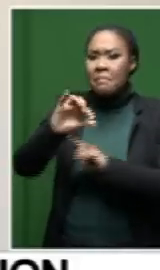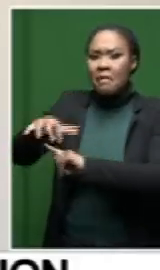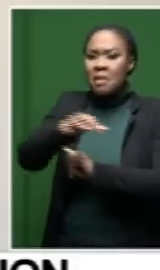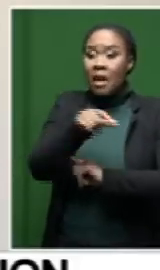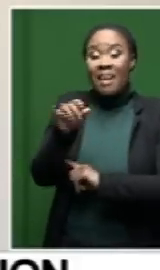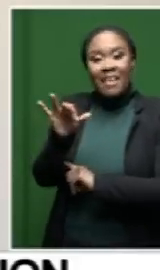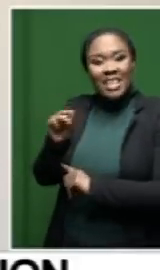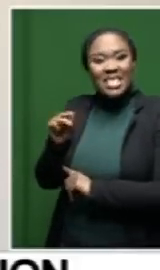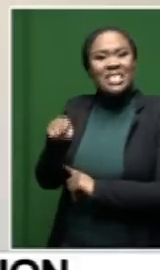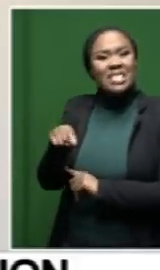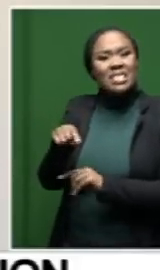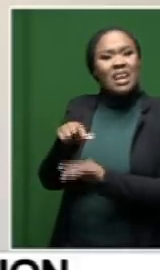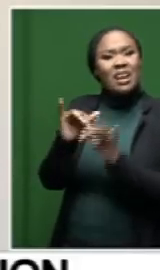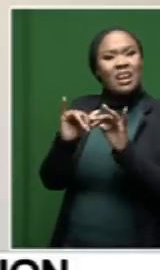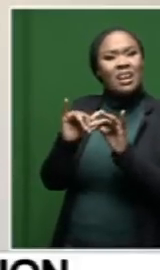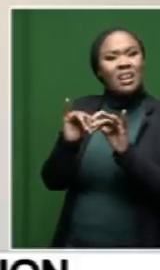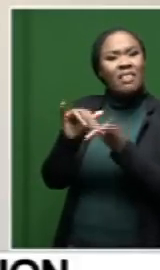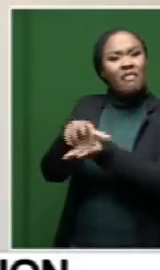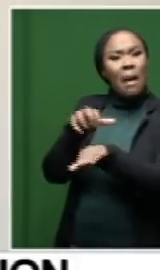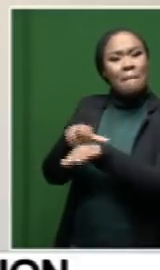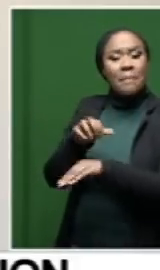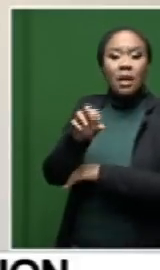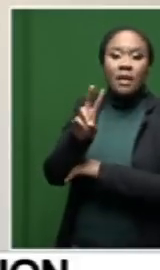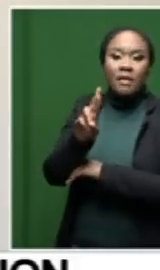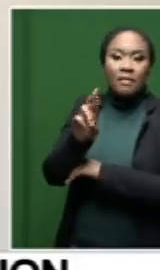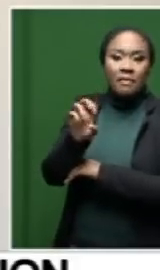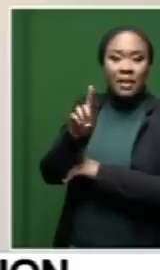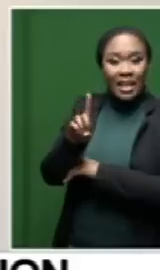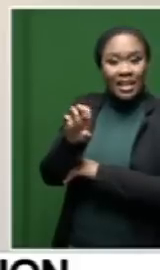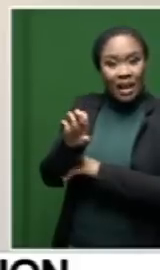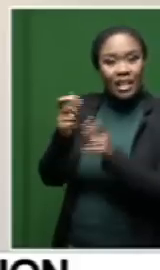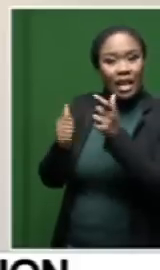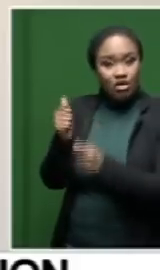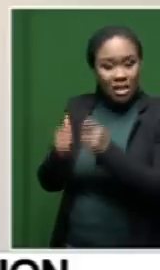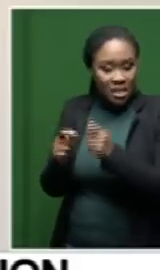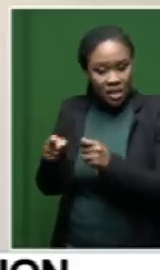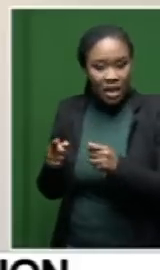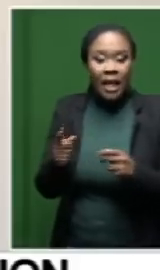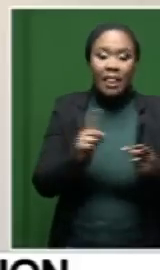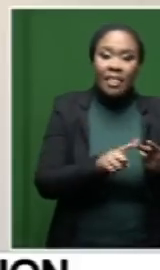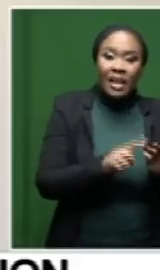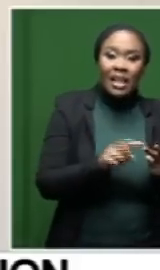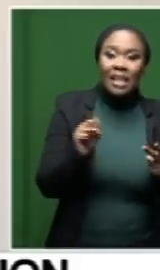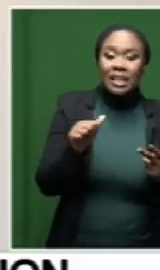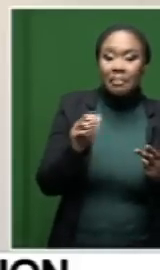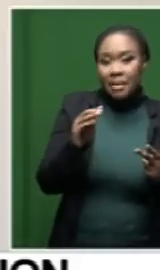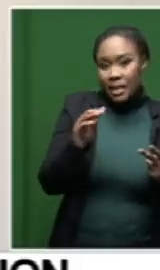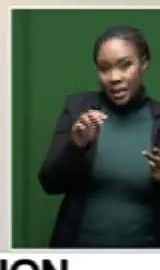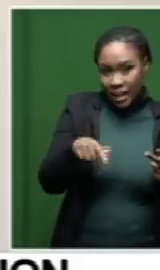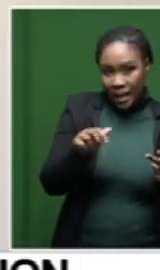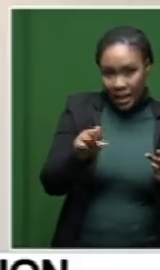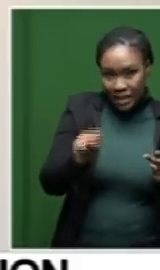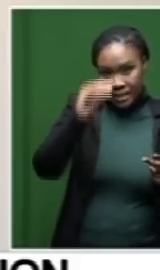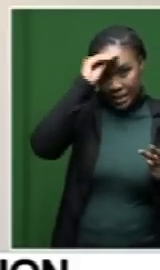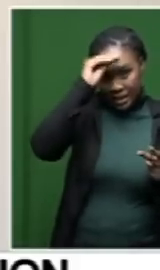the Free State, and also chosen certain national ministries. In the last report, the SAPS is mentioned, as well as